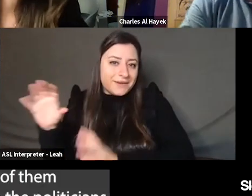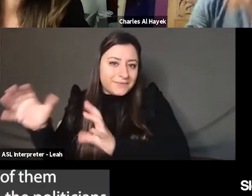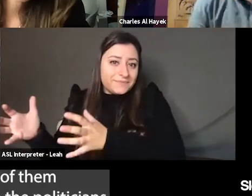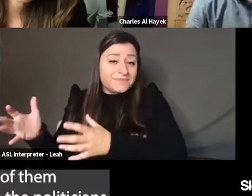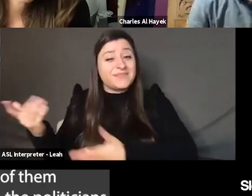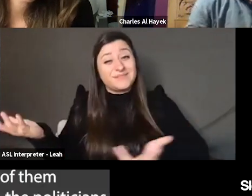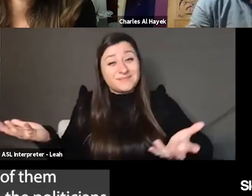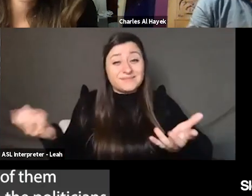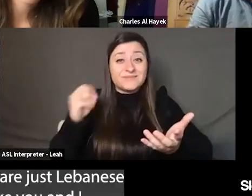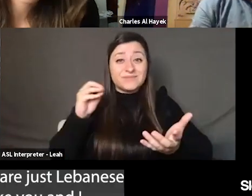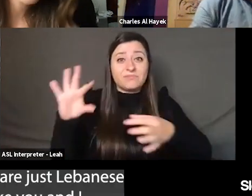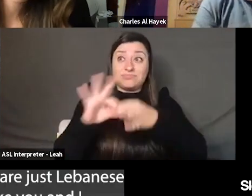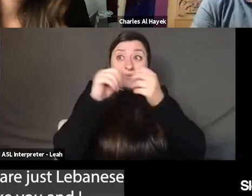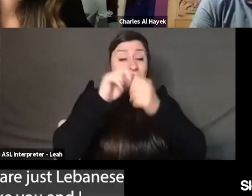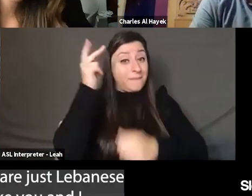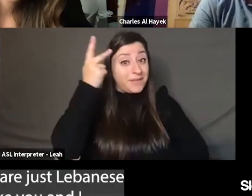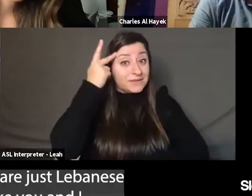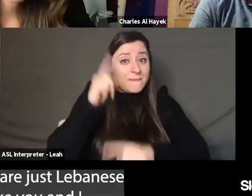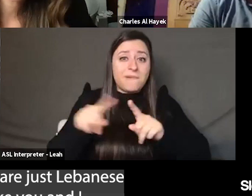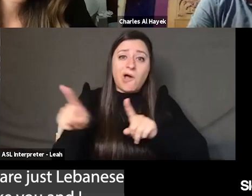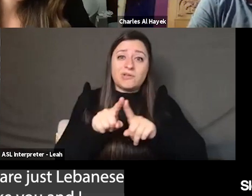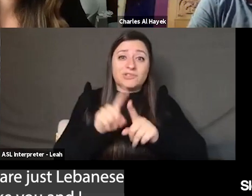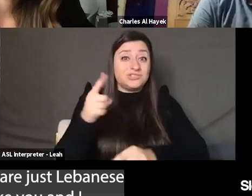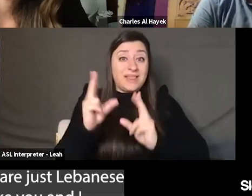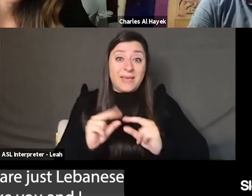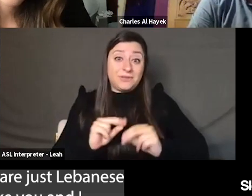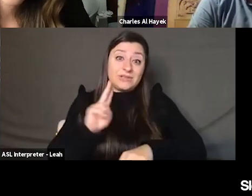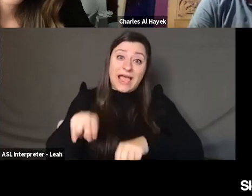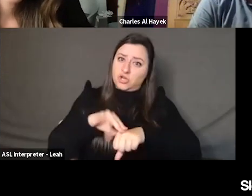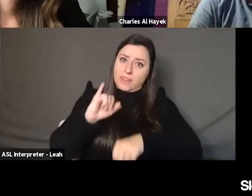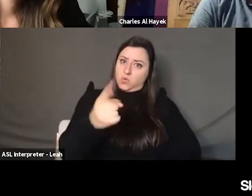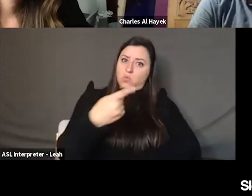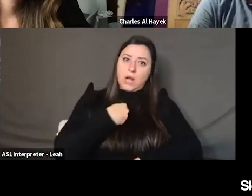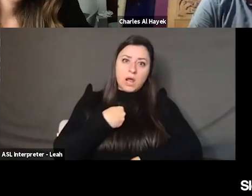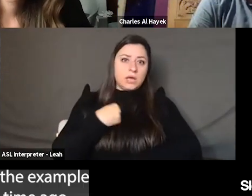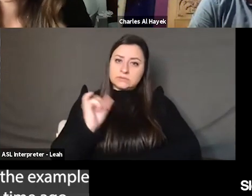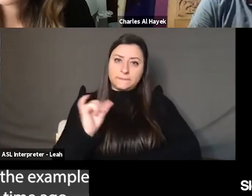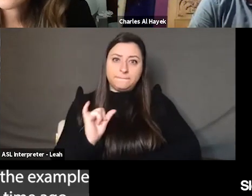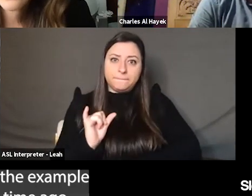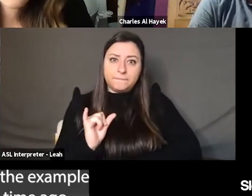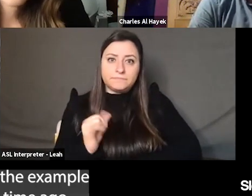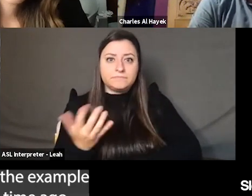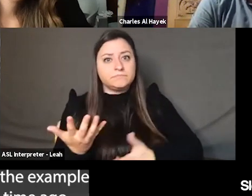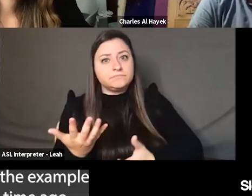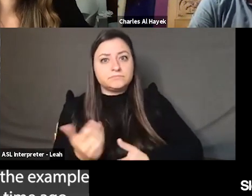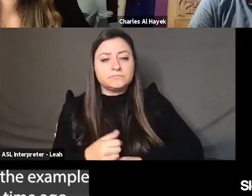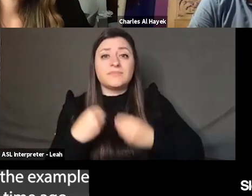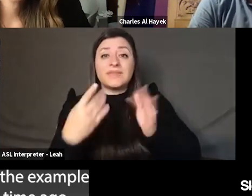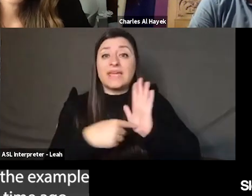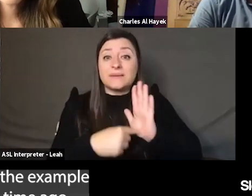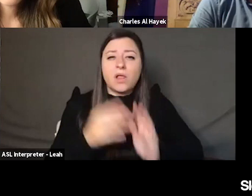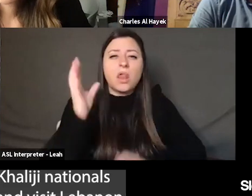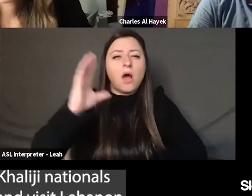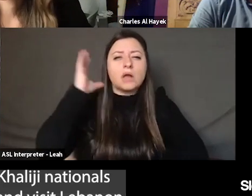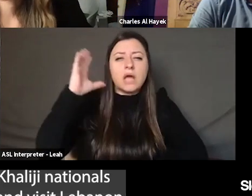affiliated to the politicians, but a lot of them are just Lebanese nationals like you and I. I like to give the example of a long time